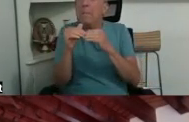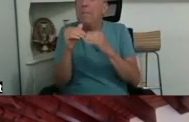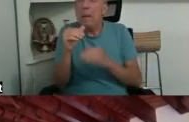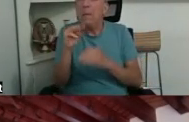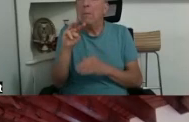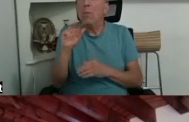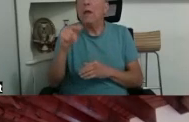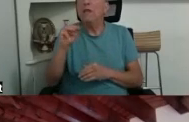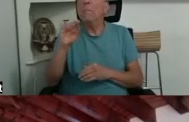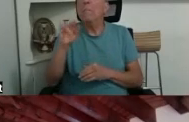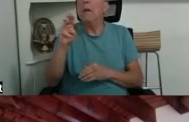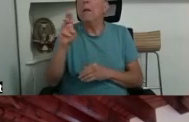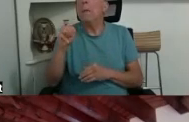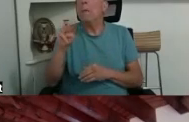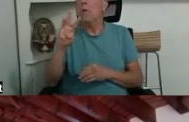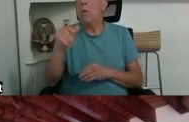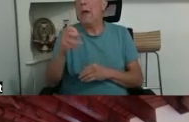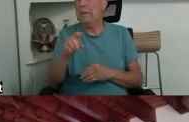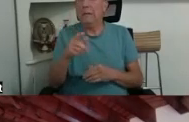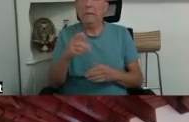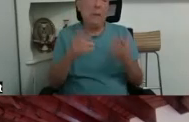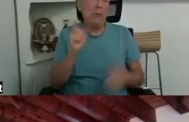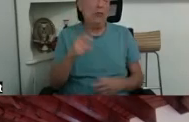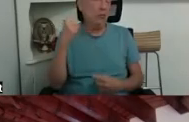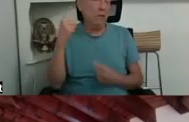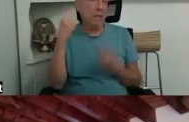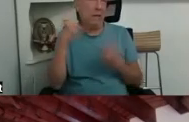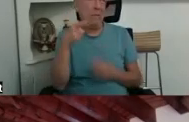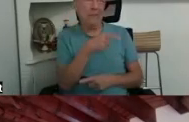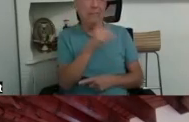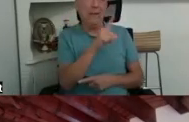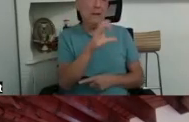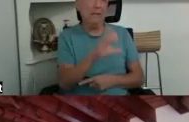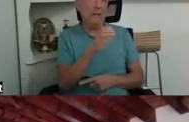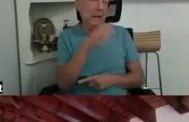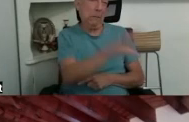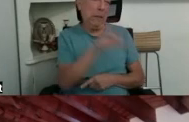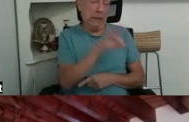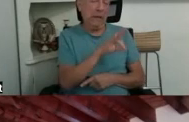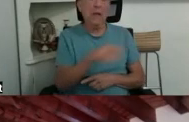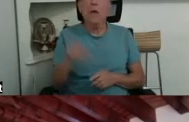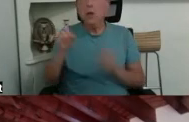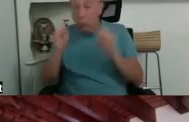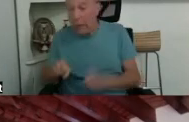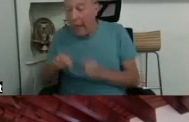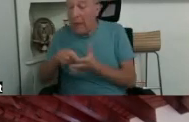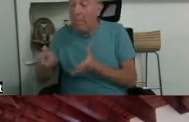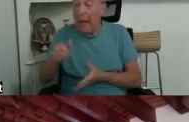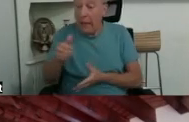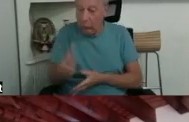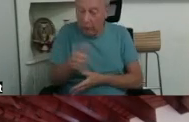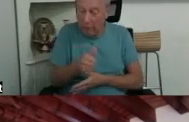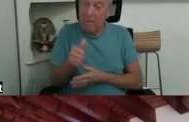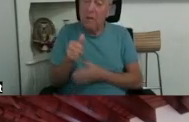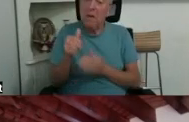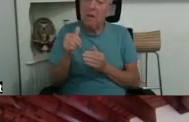then you should probably look into the LLC. If you can pay yourselves at least minimum wage and